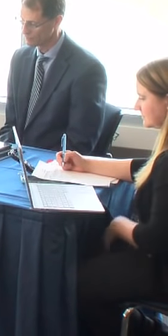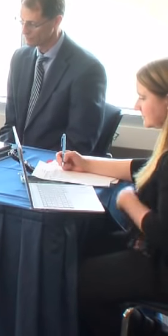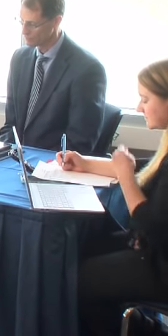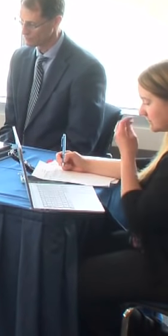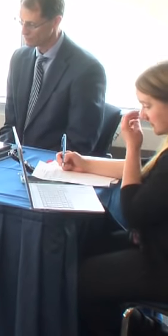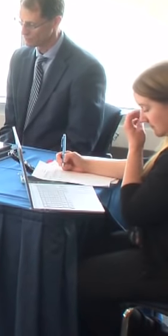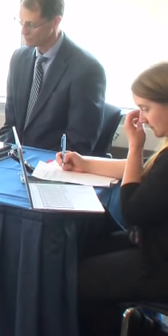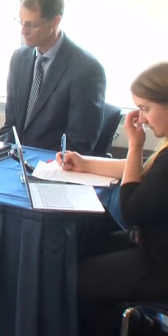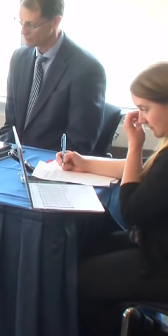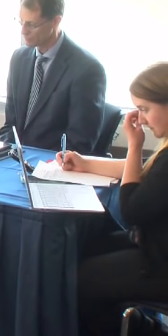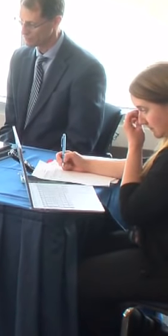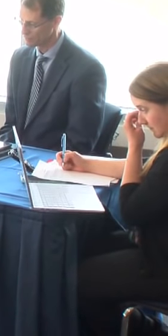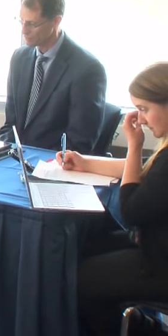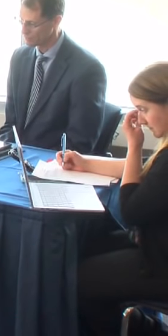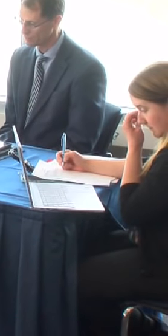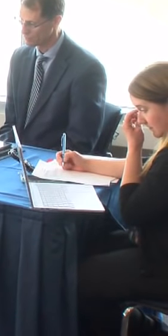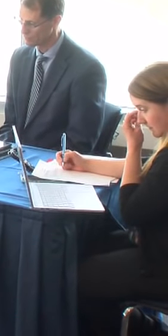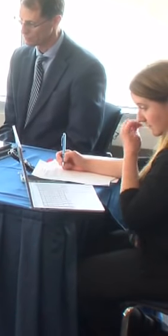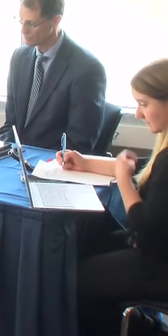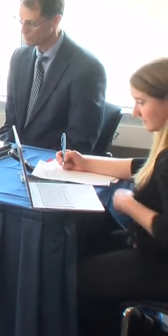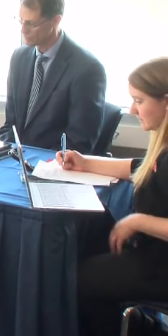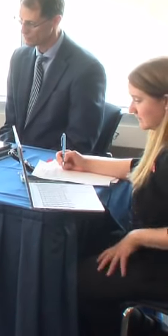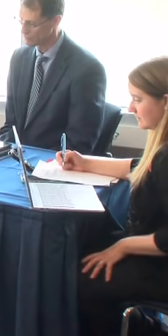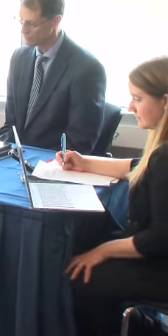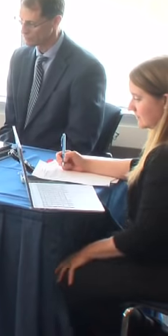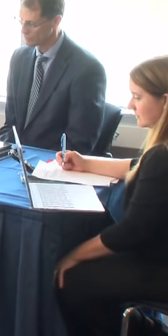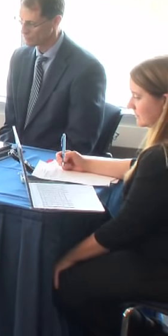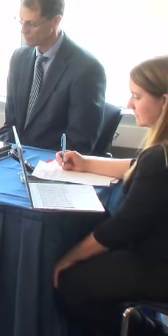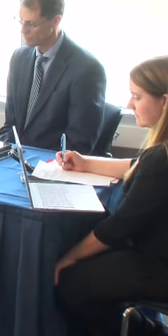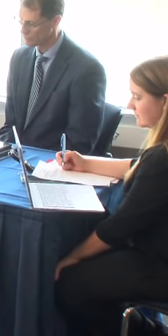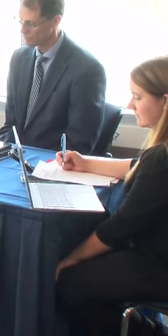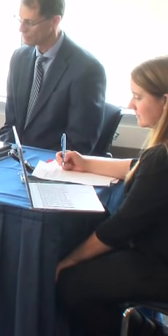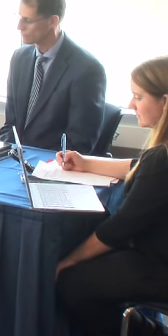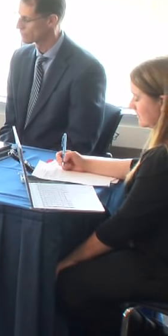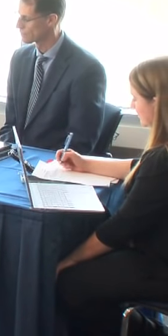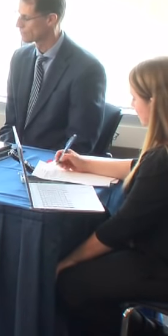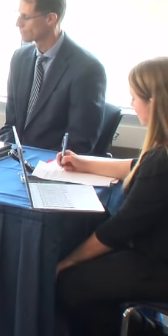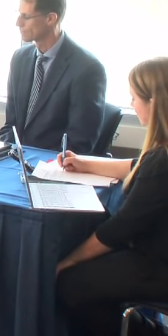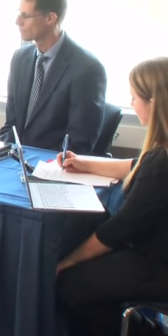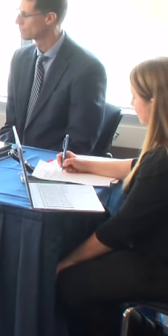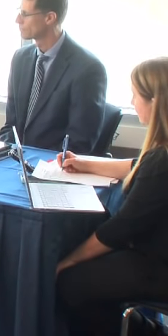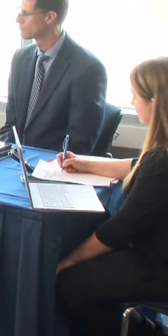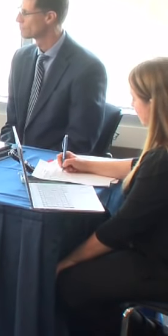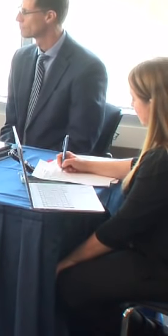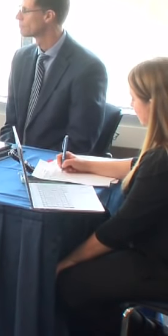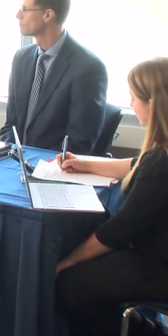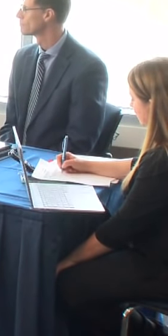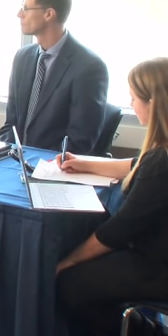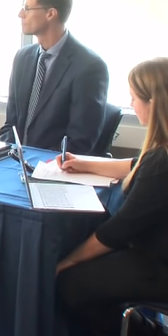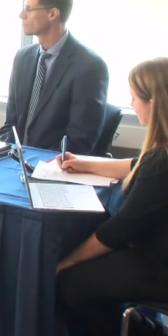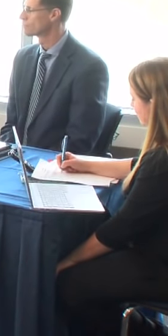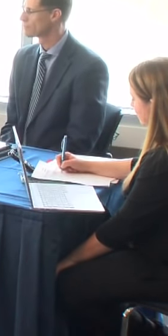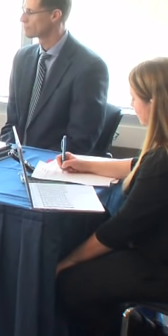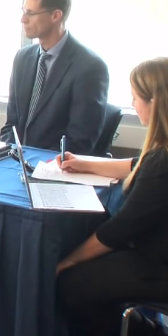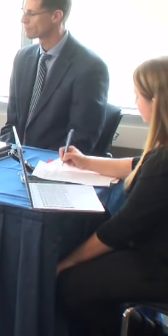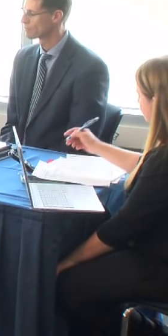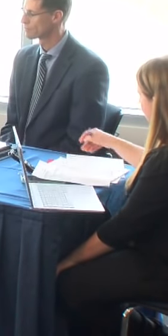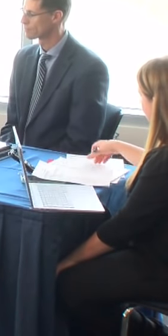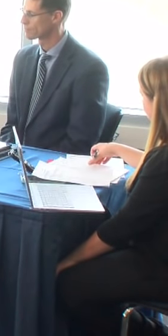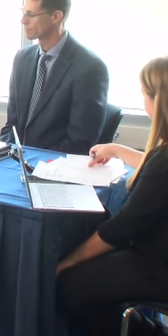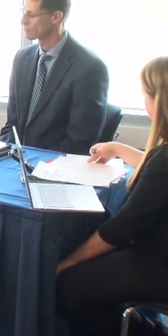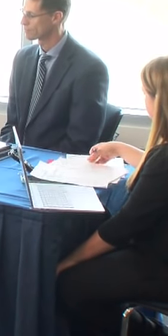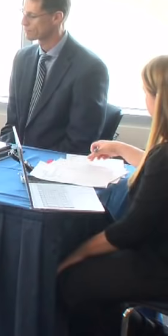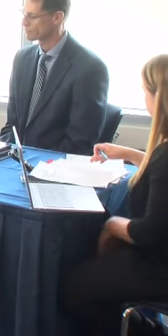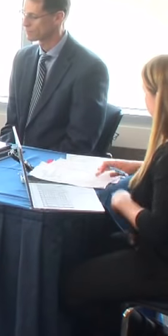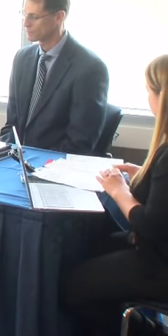annual salary of $425,000 and to approve the employment agreement provided. I second the motion. The motion has been